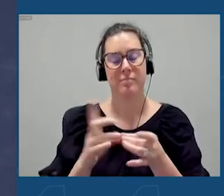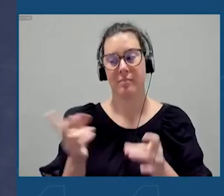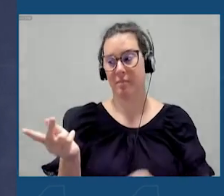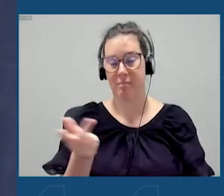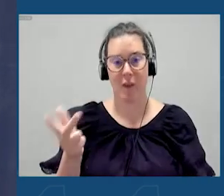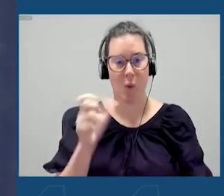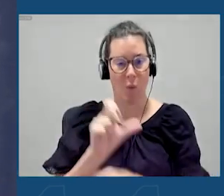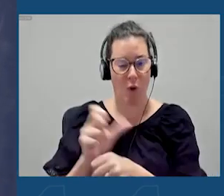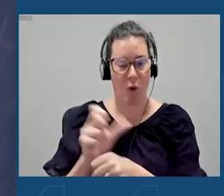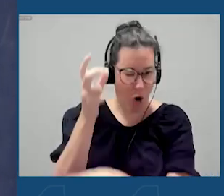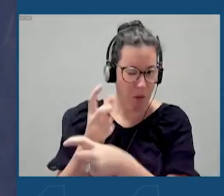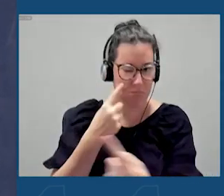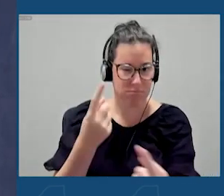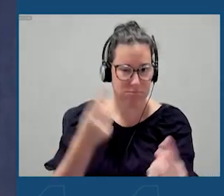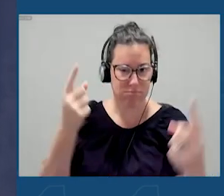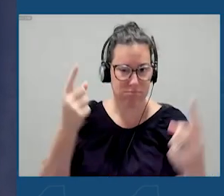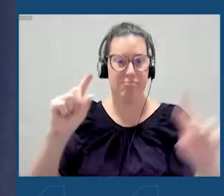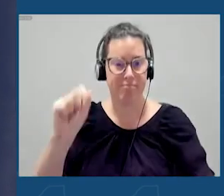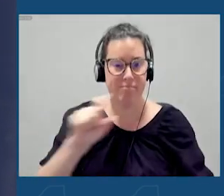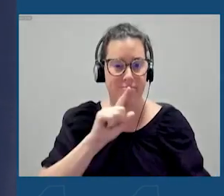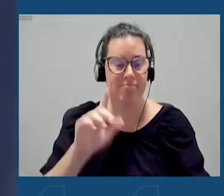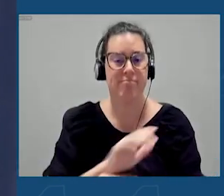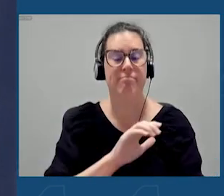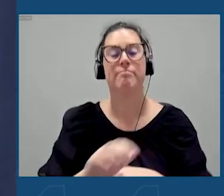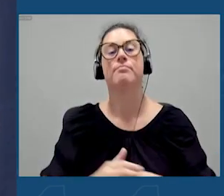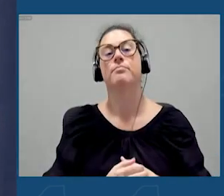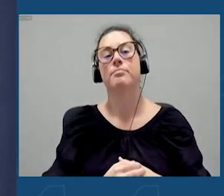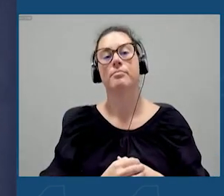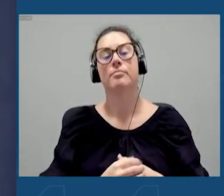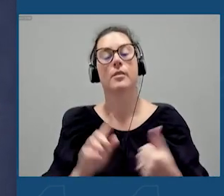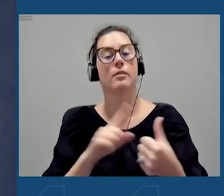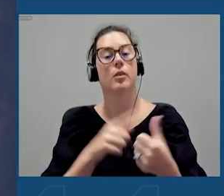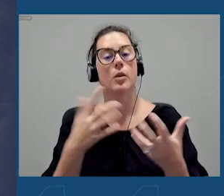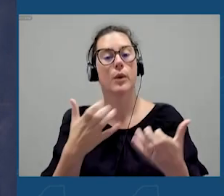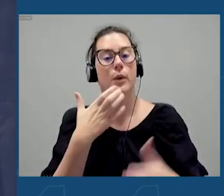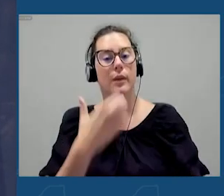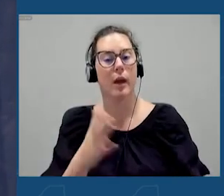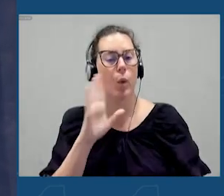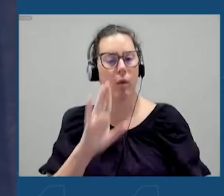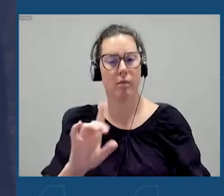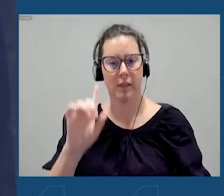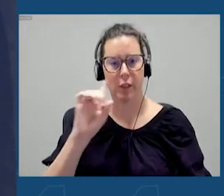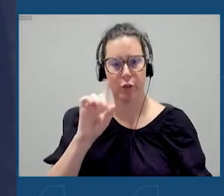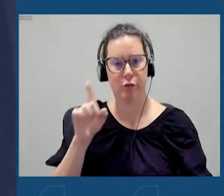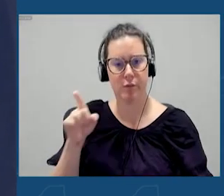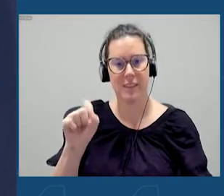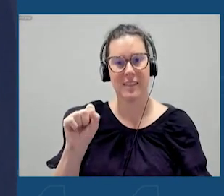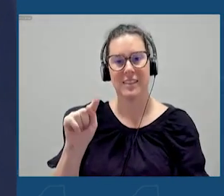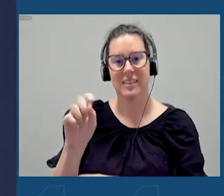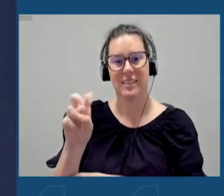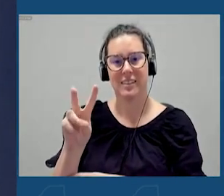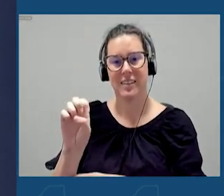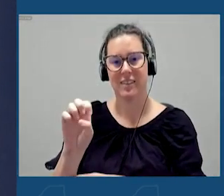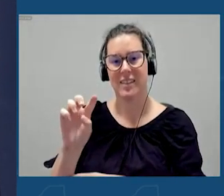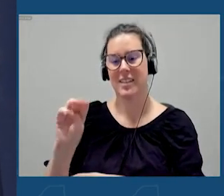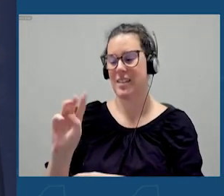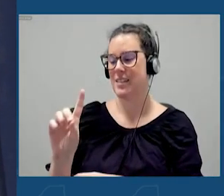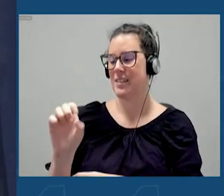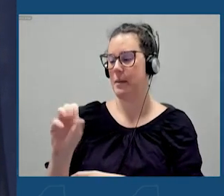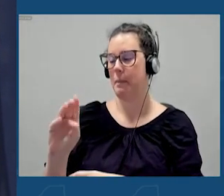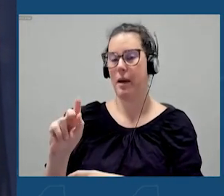happen. I want to first of all thank you're going to be hearing from Steve DeMayo. I'll be introducing you momentarily,